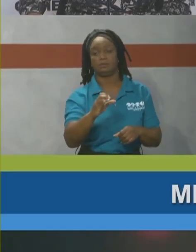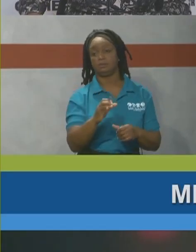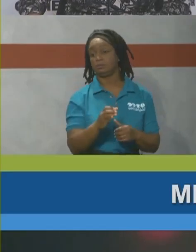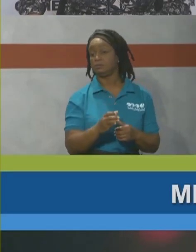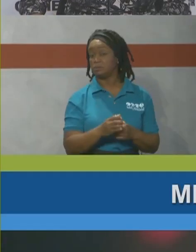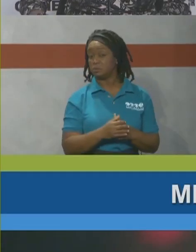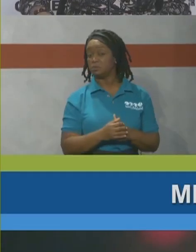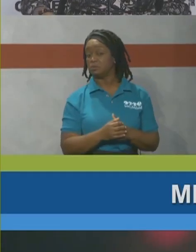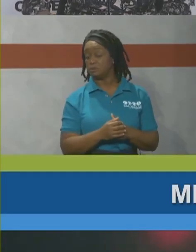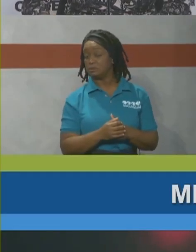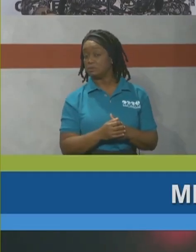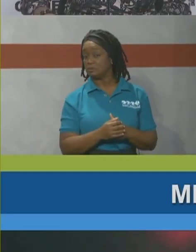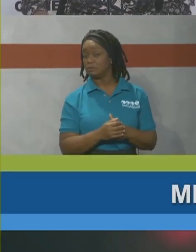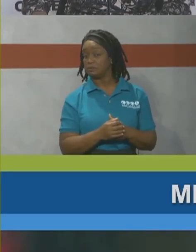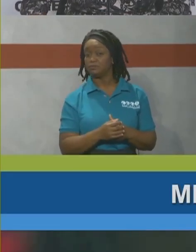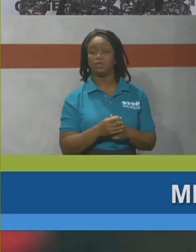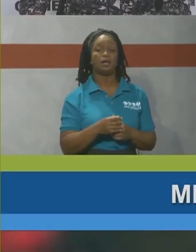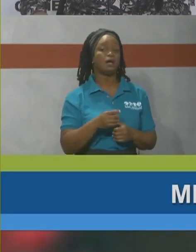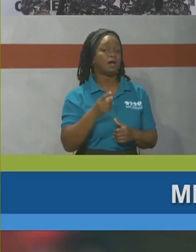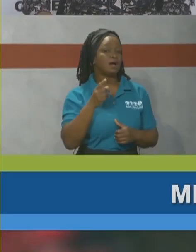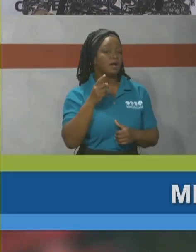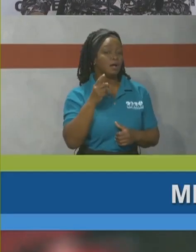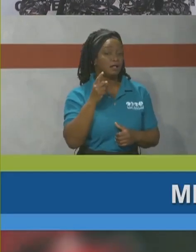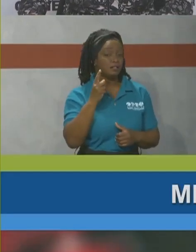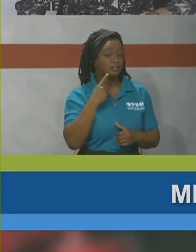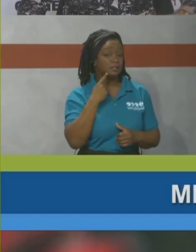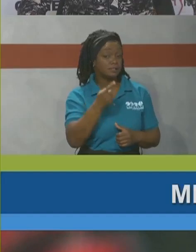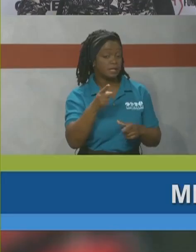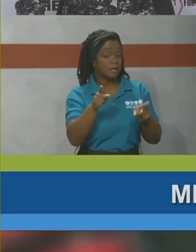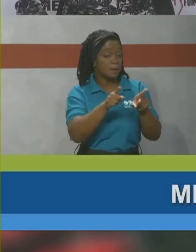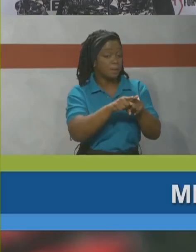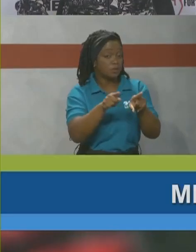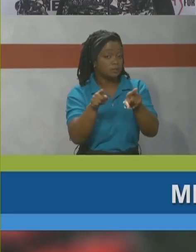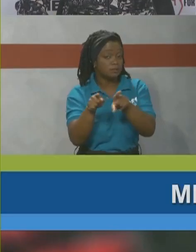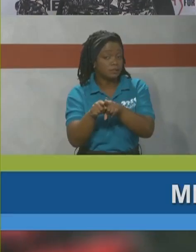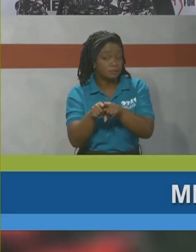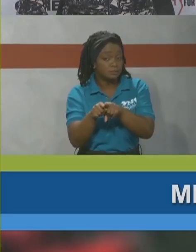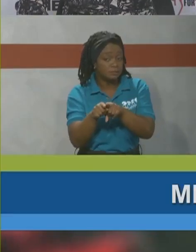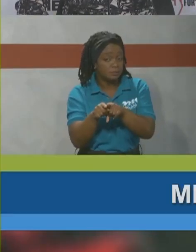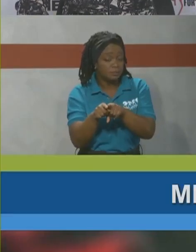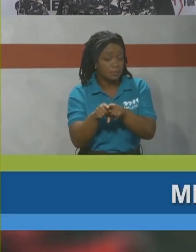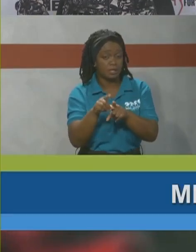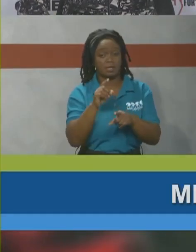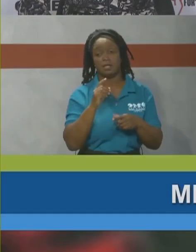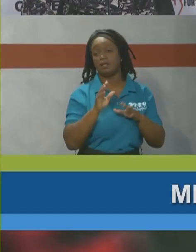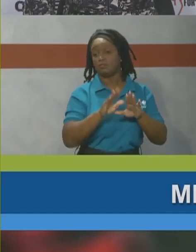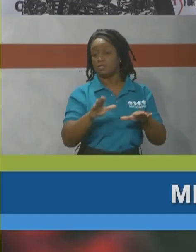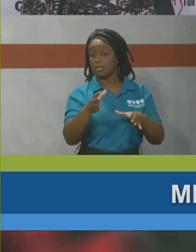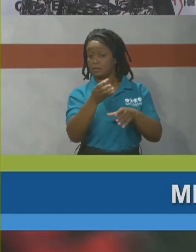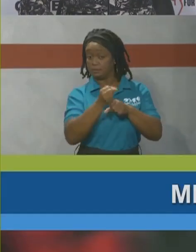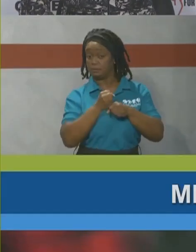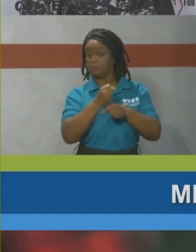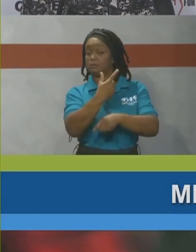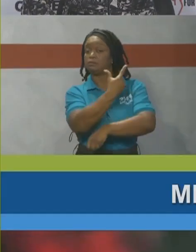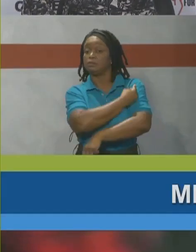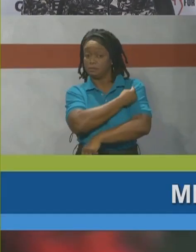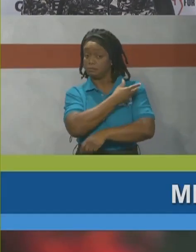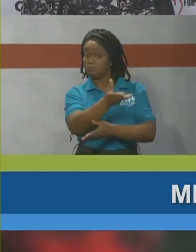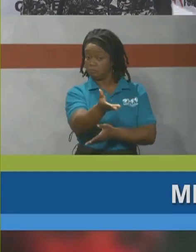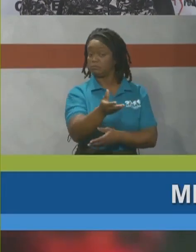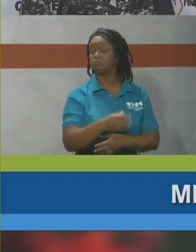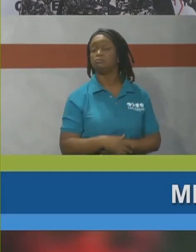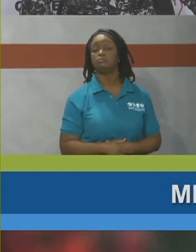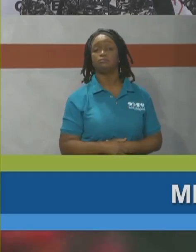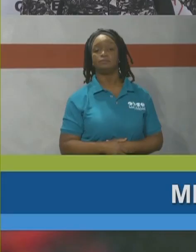drastic response with that. So we're saying also have those children vaccinated. Okay? Next slide, please.